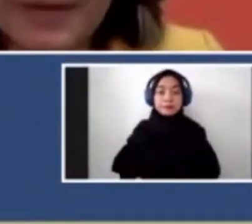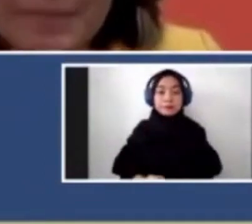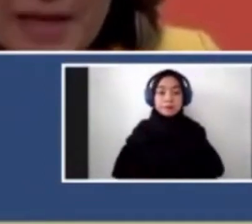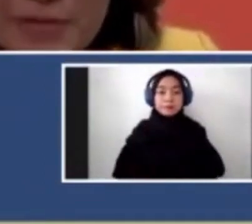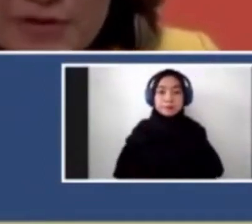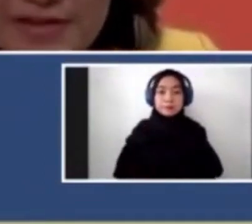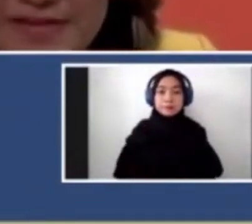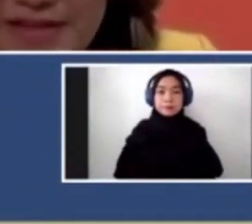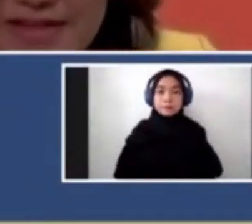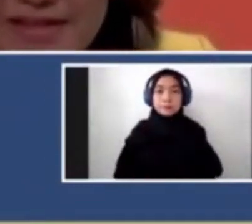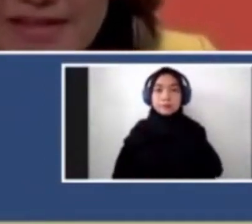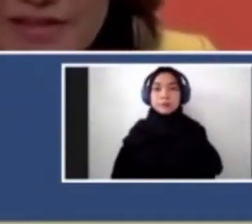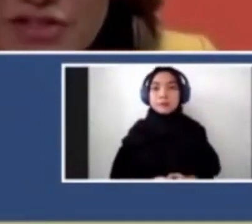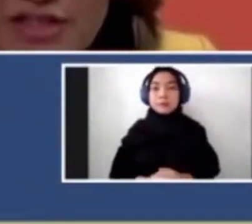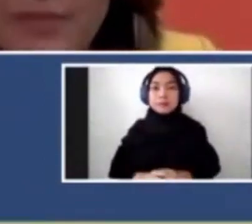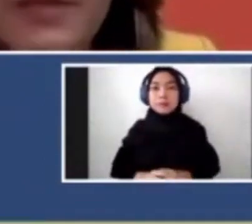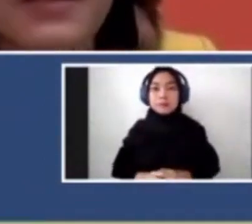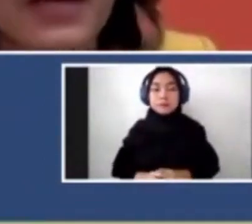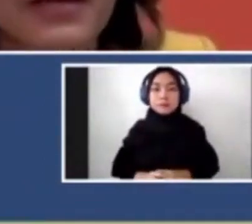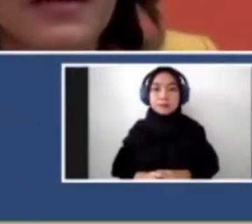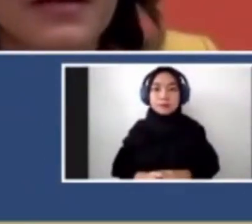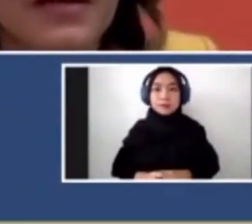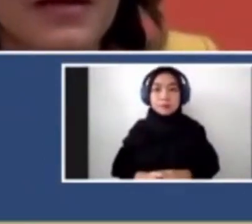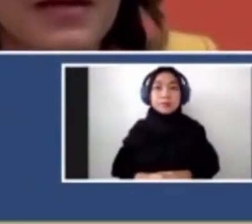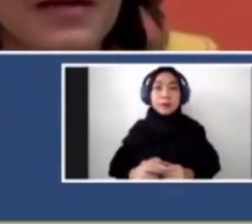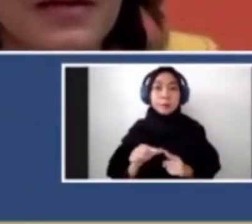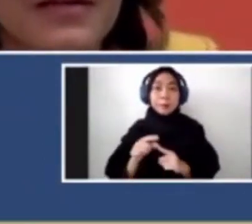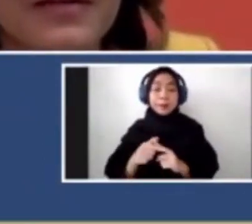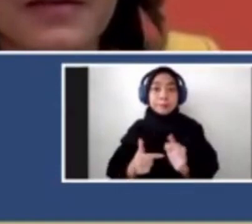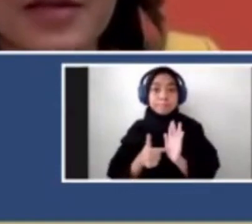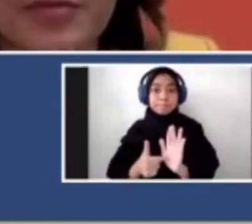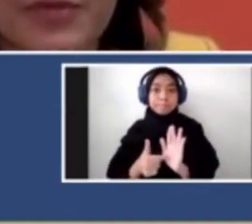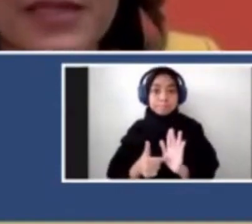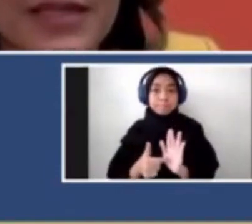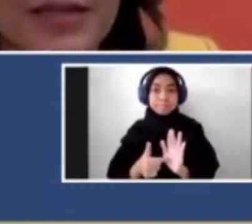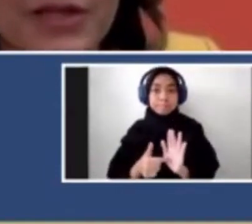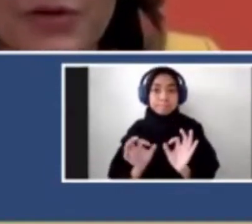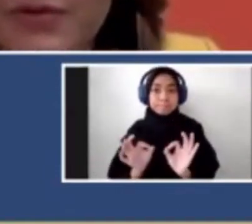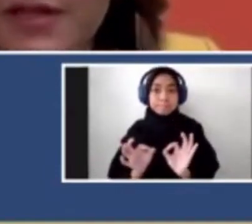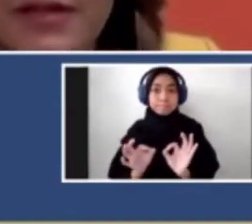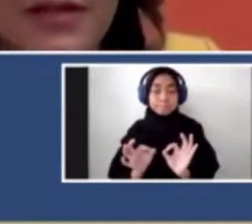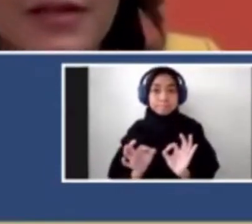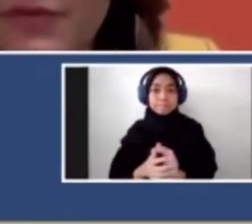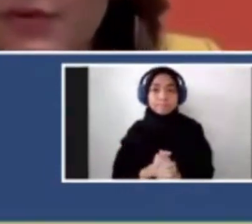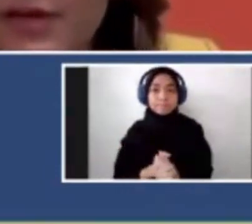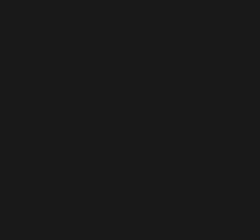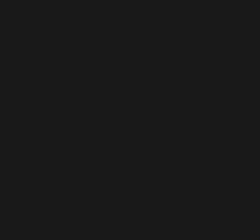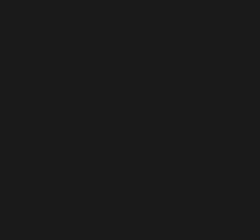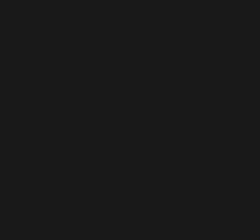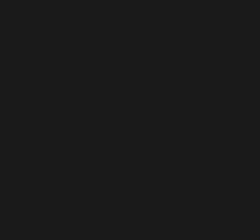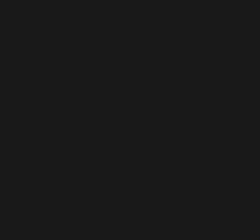I'm gonna start sharing my screen, and please let me know if you